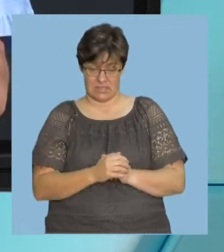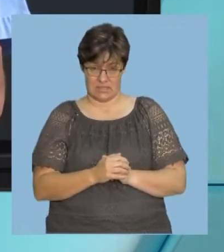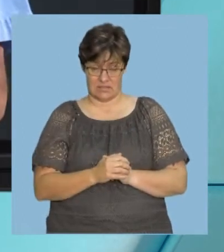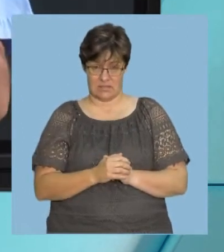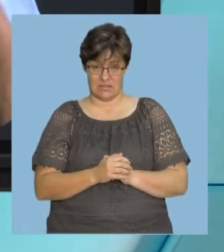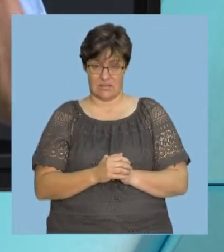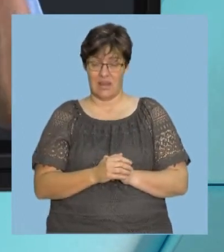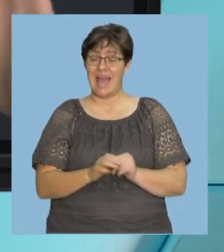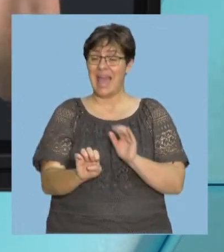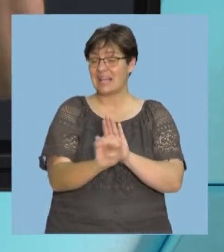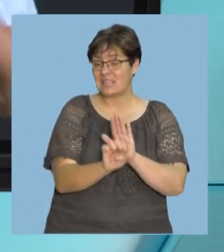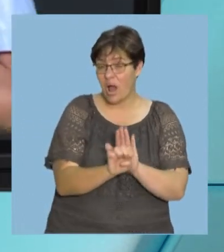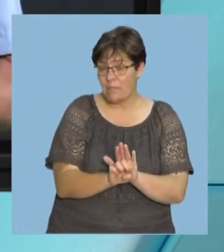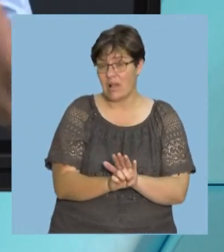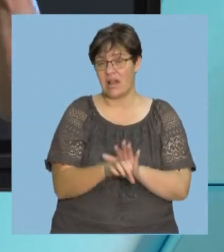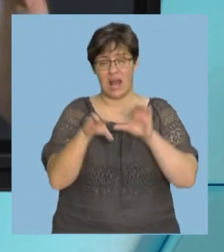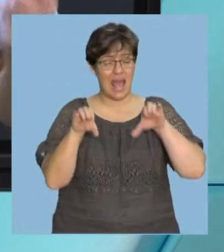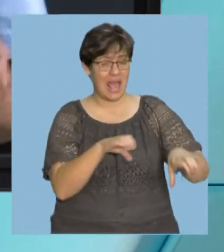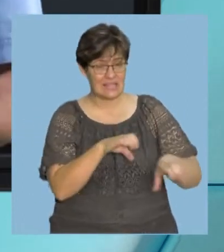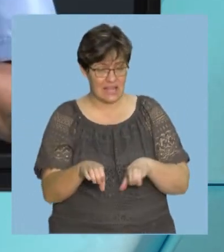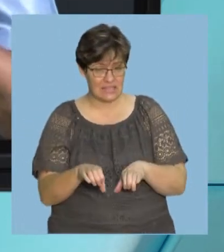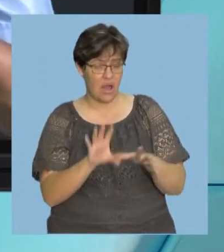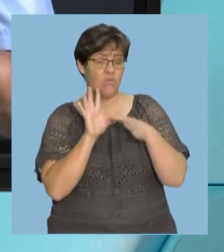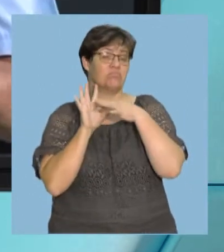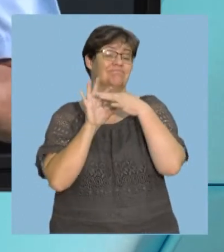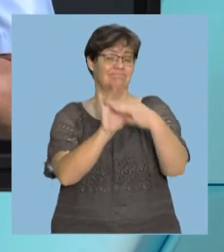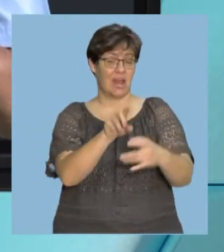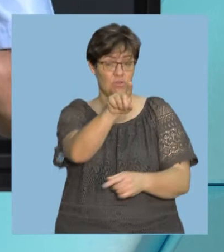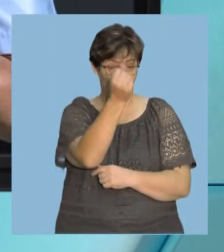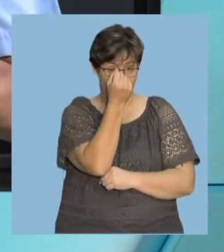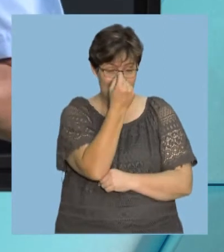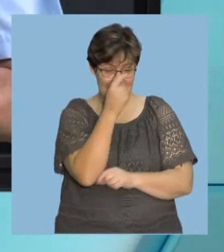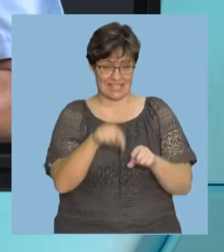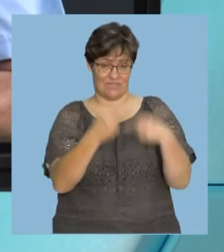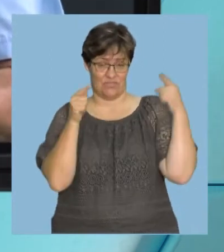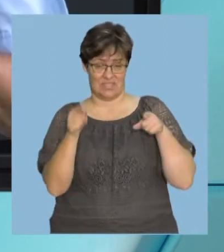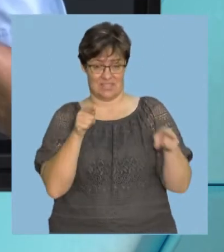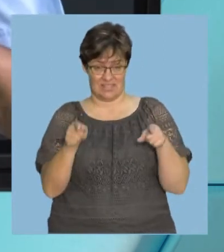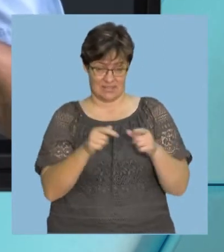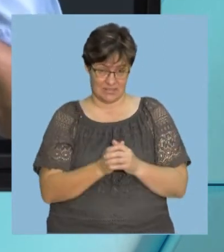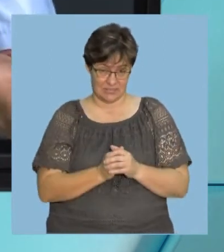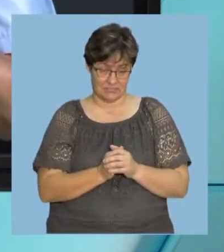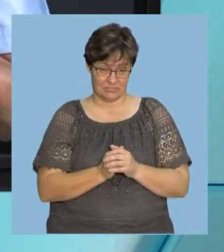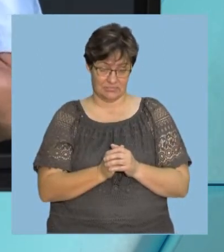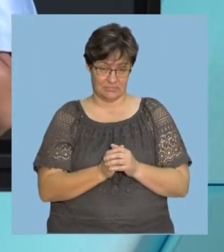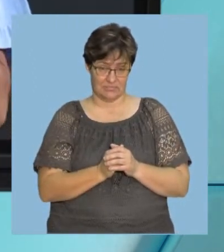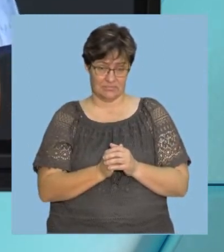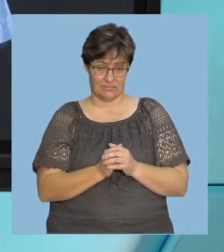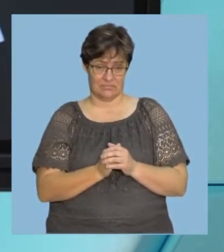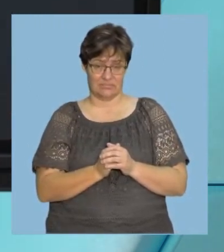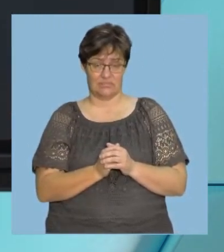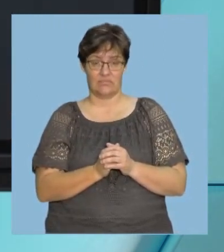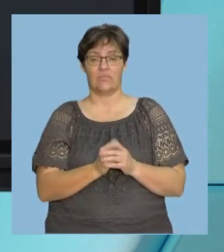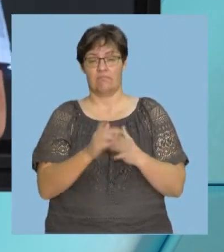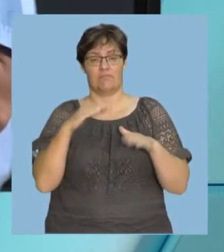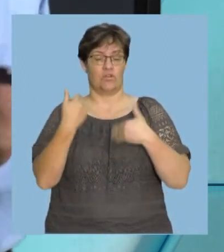of formula and examples and exercises will relate to your understanding of these two